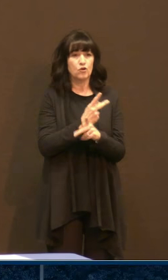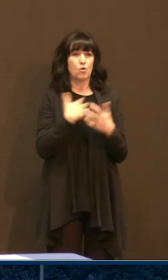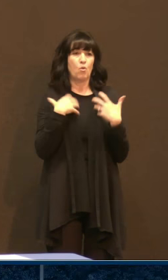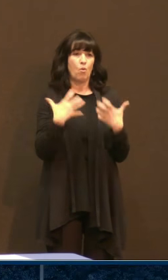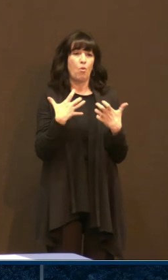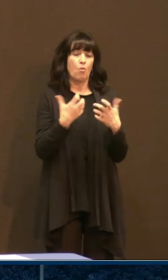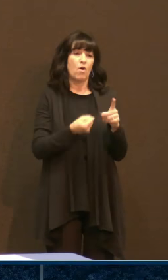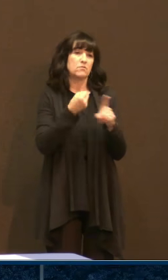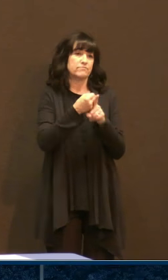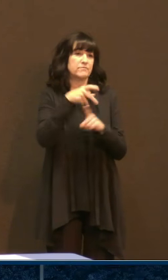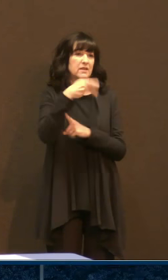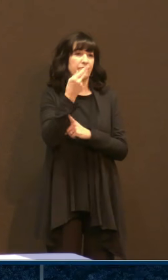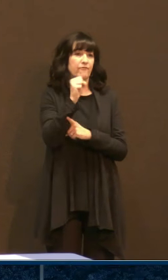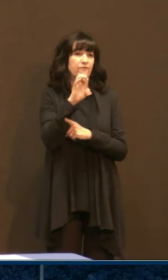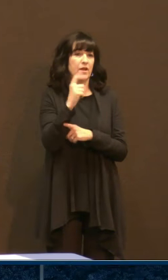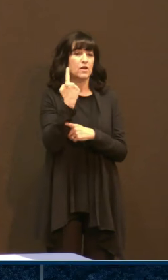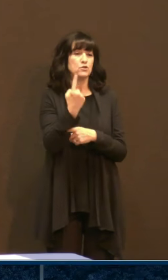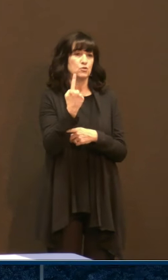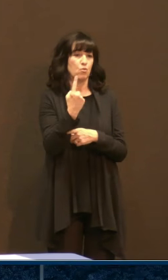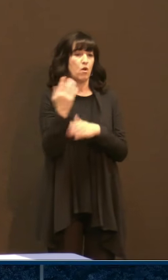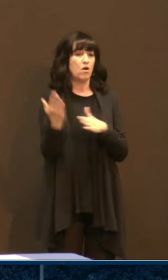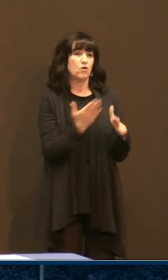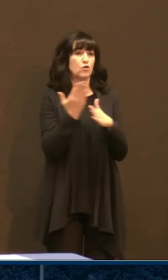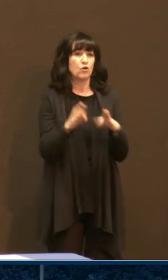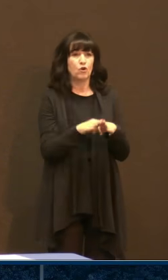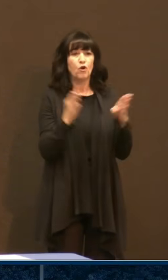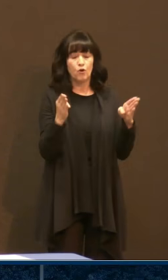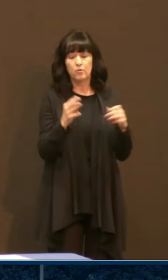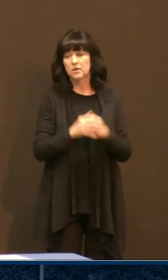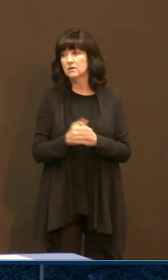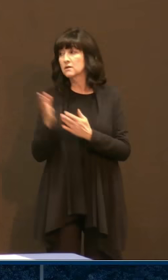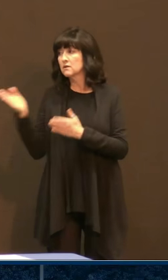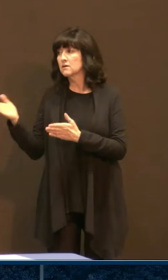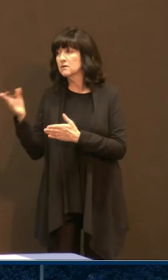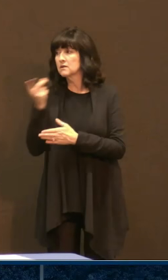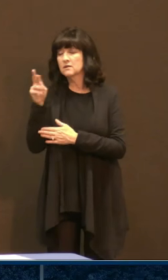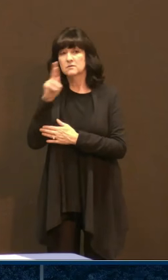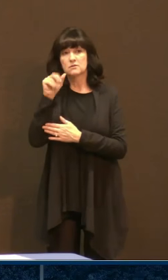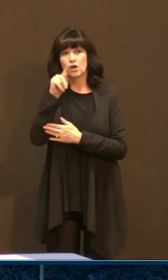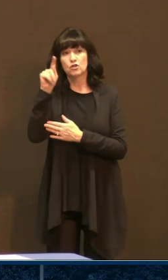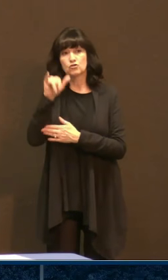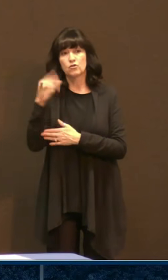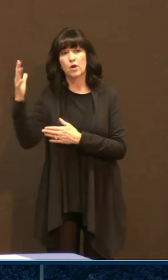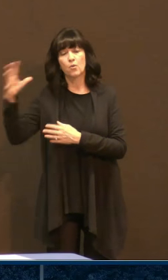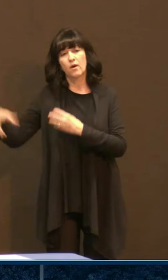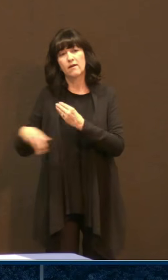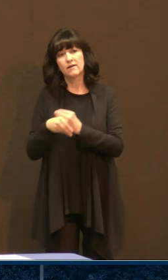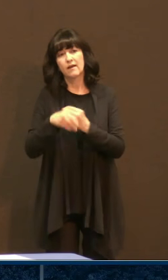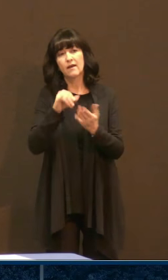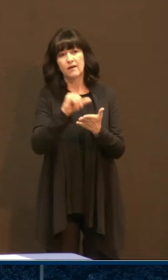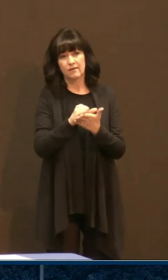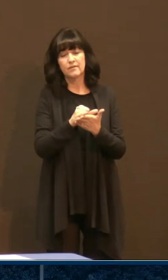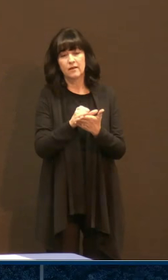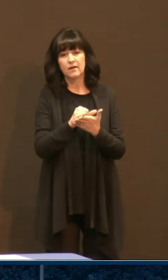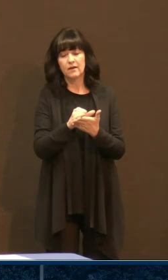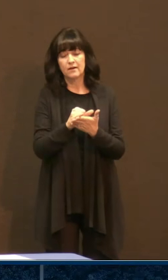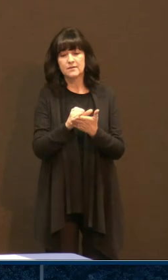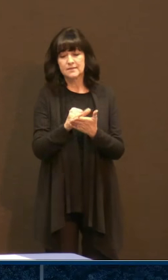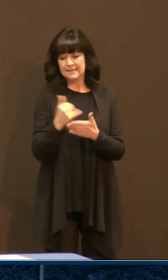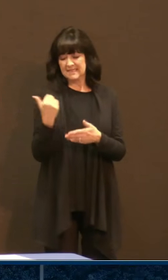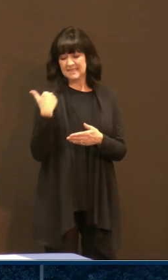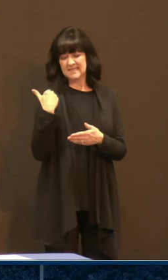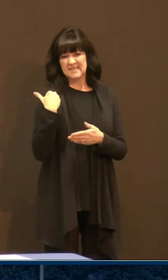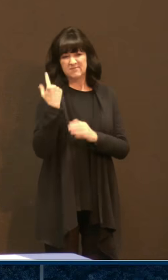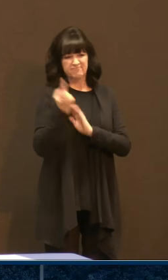way. Yeah, and I'll just add to that, and we just were having a conversation a couple hours ago with